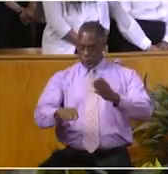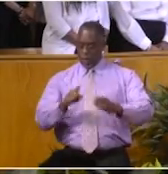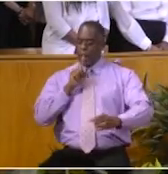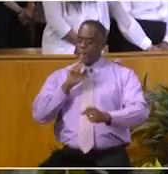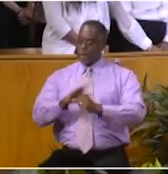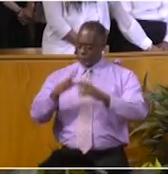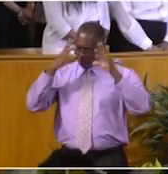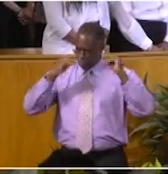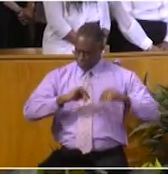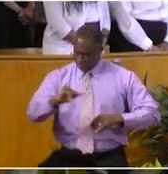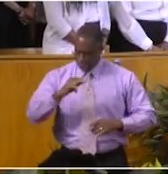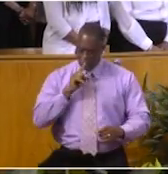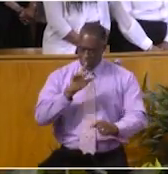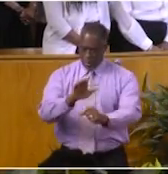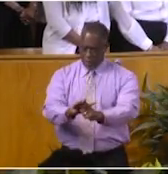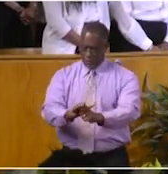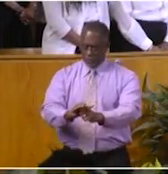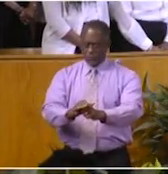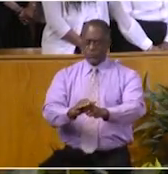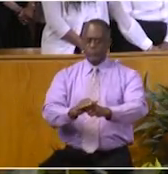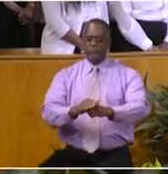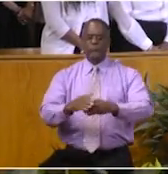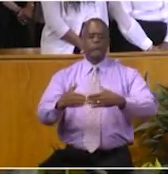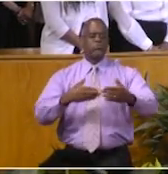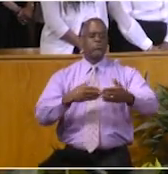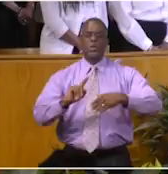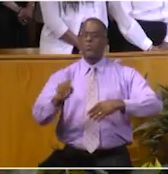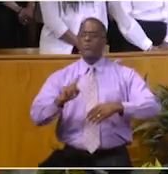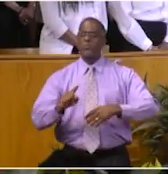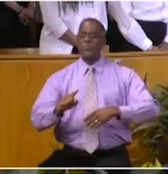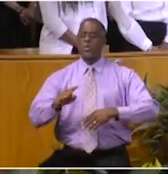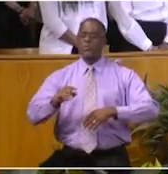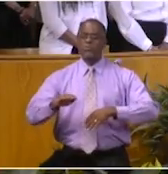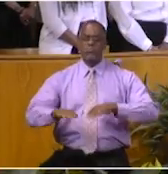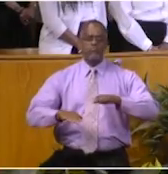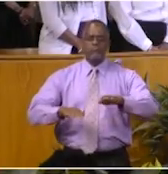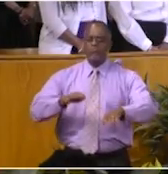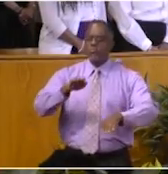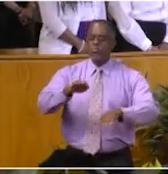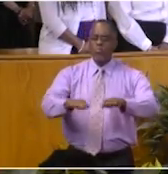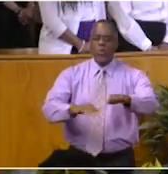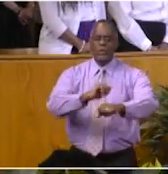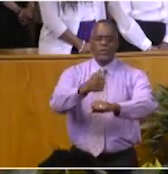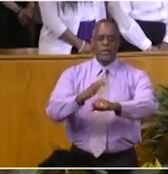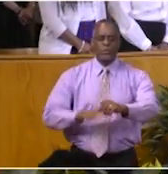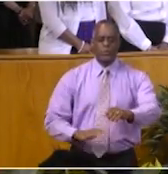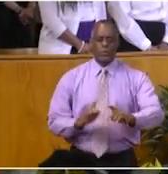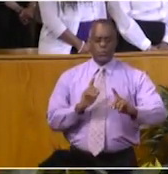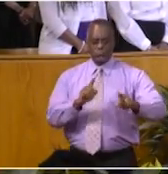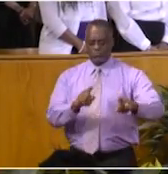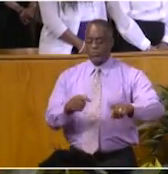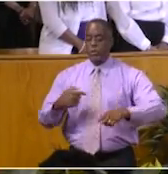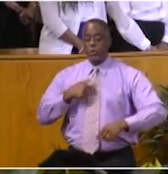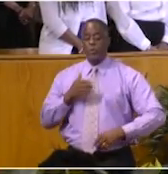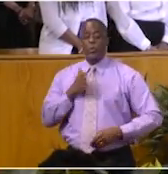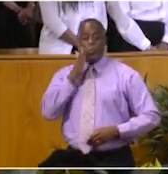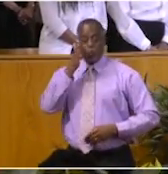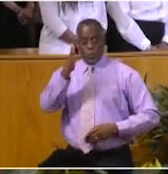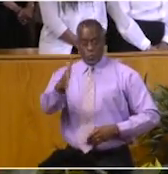Moses. Wherever you set your foot, you will be on the land that I gave